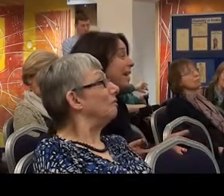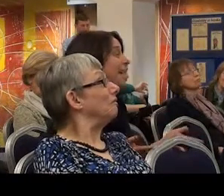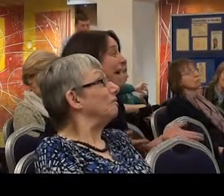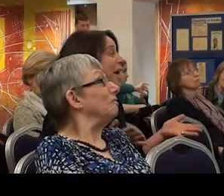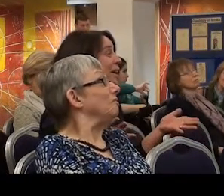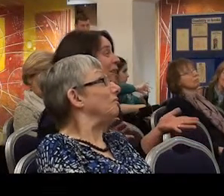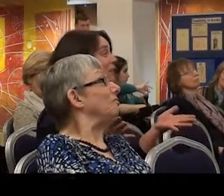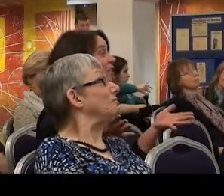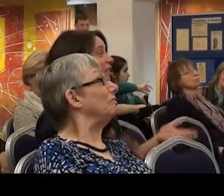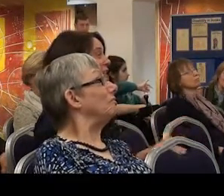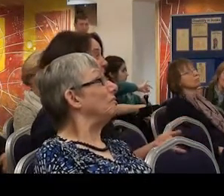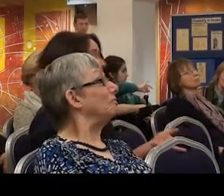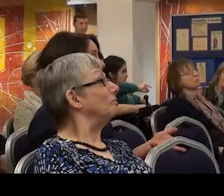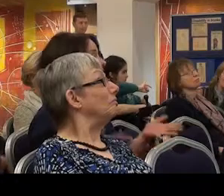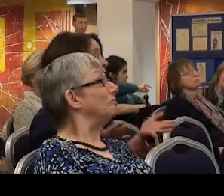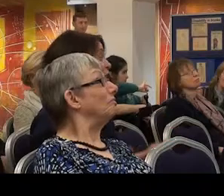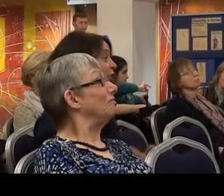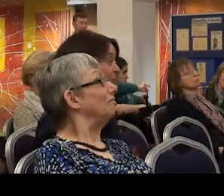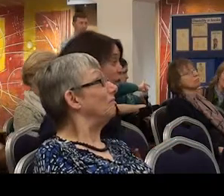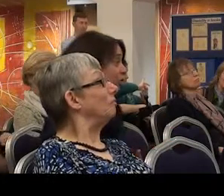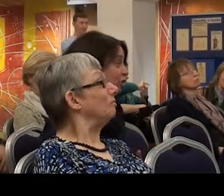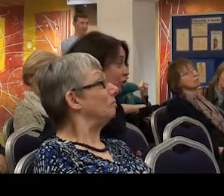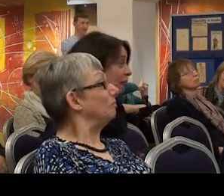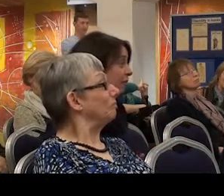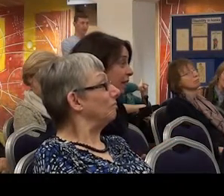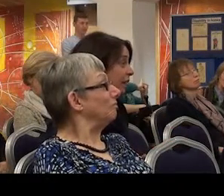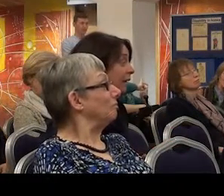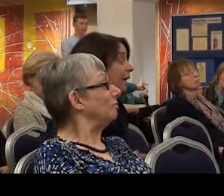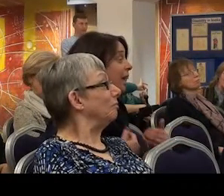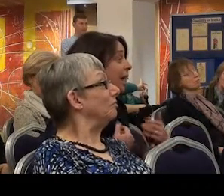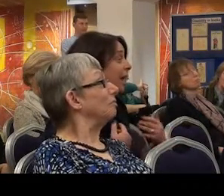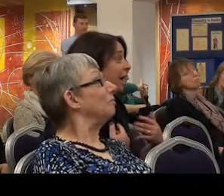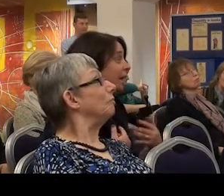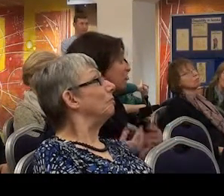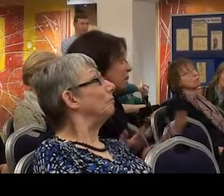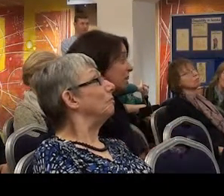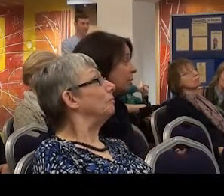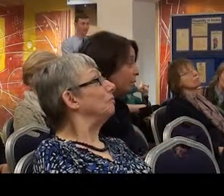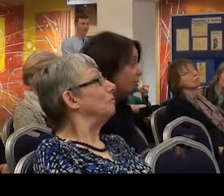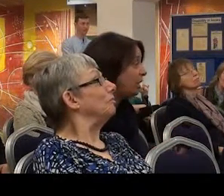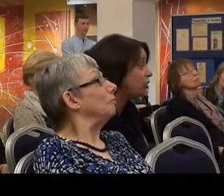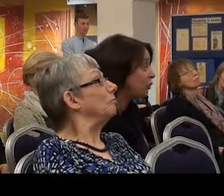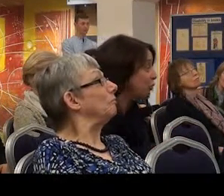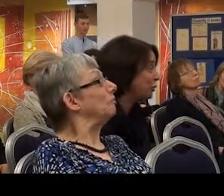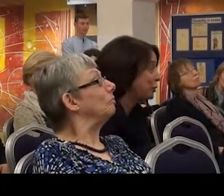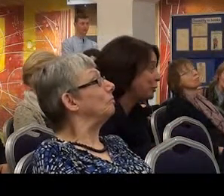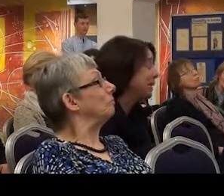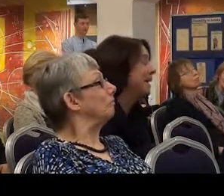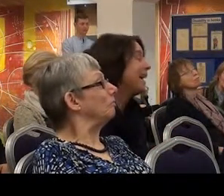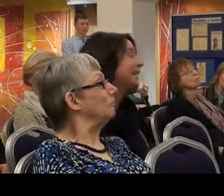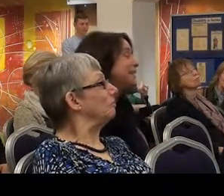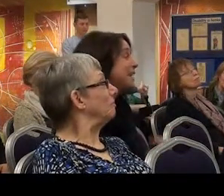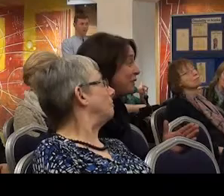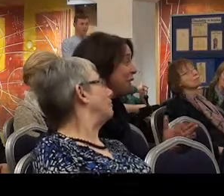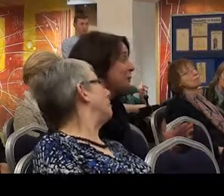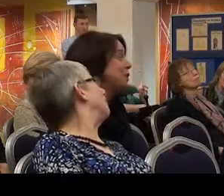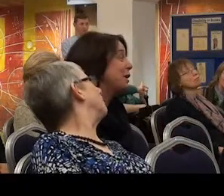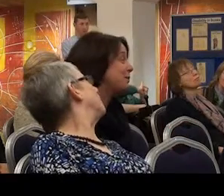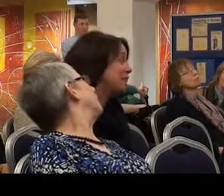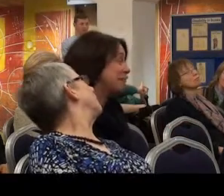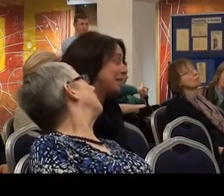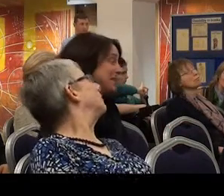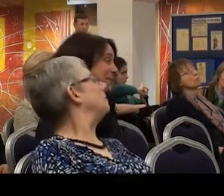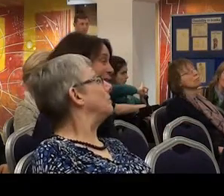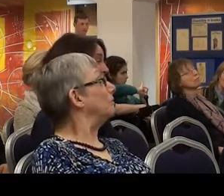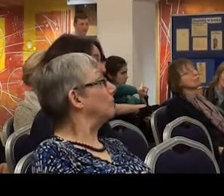because I feel very sad about the offer that my children are having. And I want to come and teach in your school, and I definitely want to